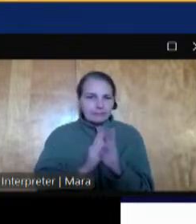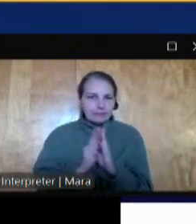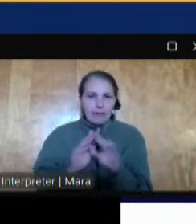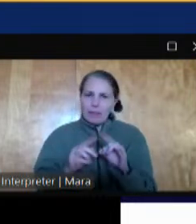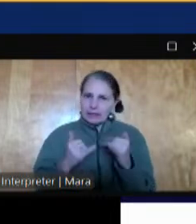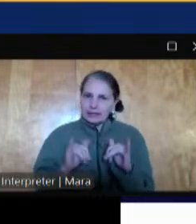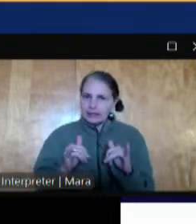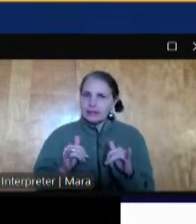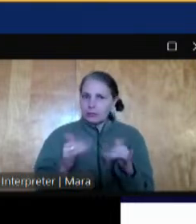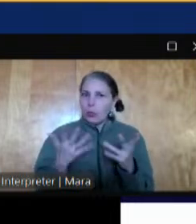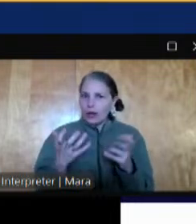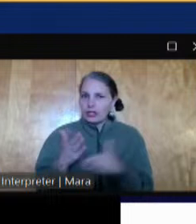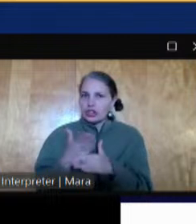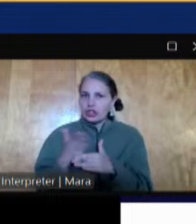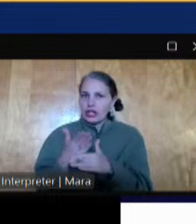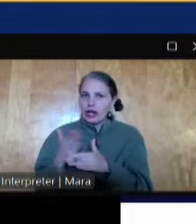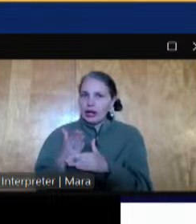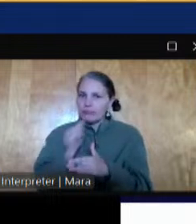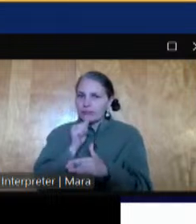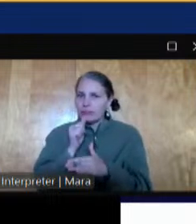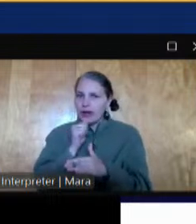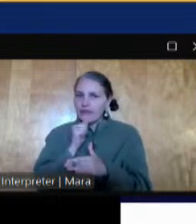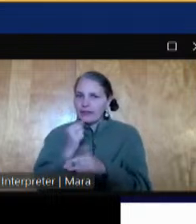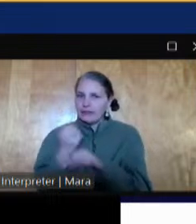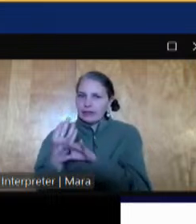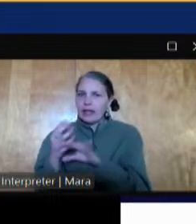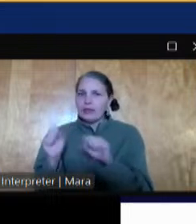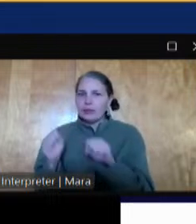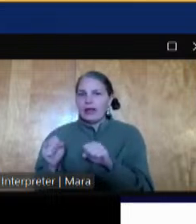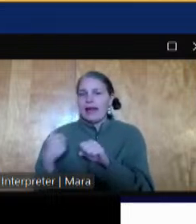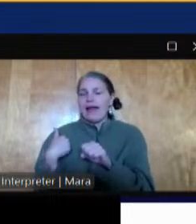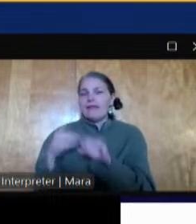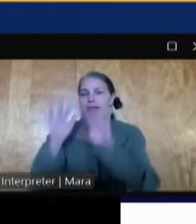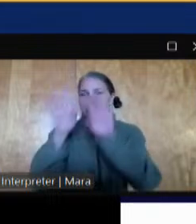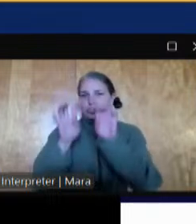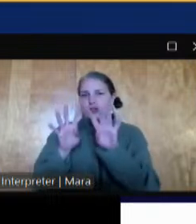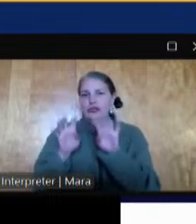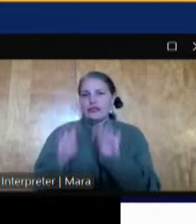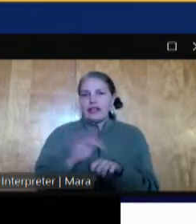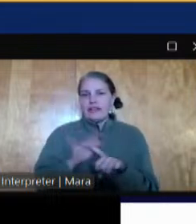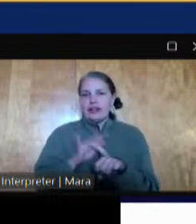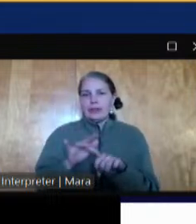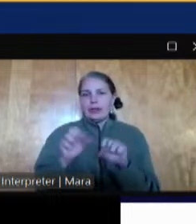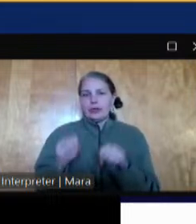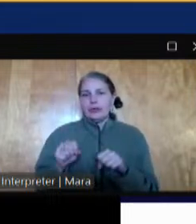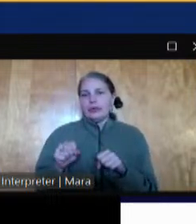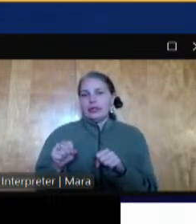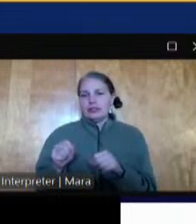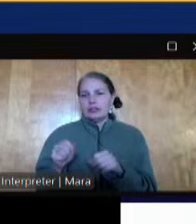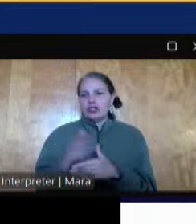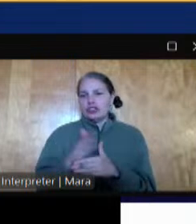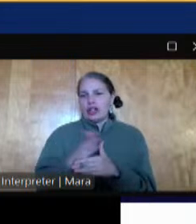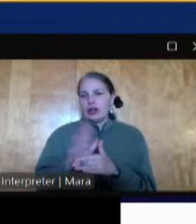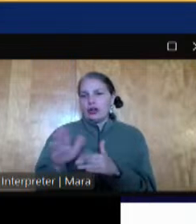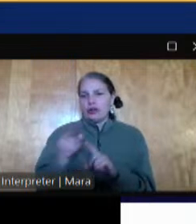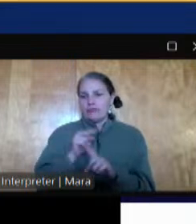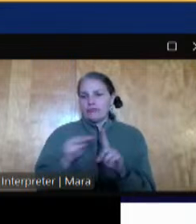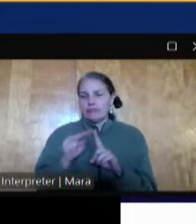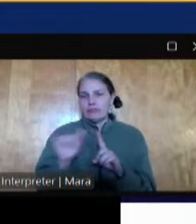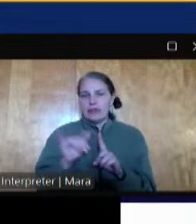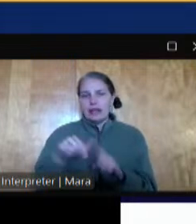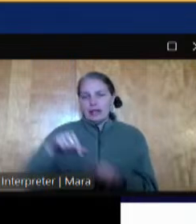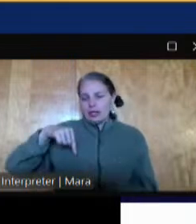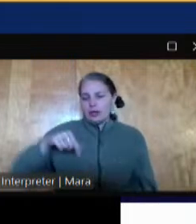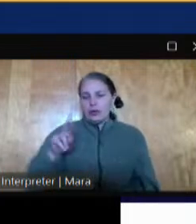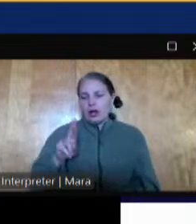we also have a survey available where you can share that input similar to what we were discussing and collecting in the sessions. So the QR code to access